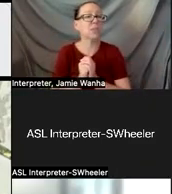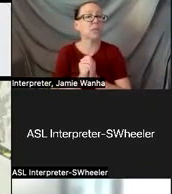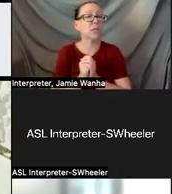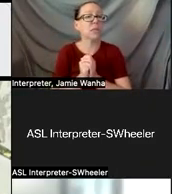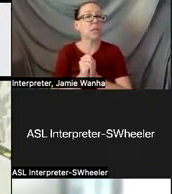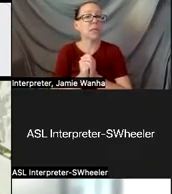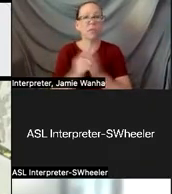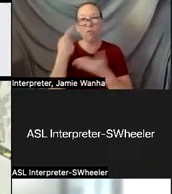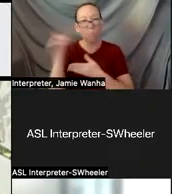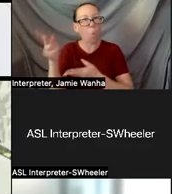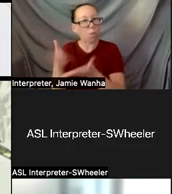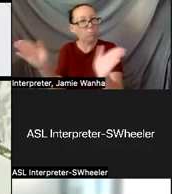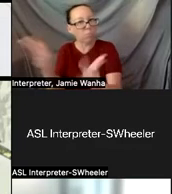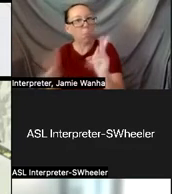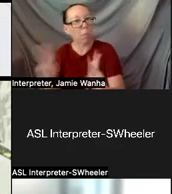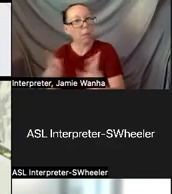public sector, and also